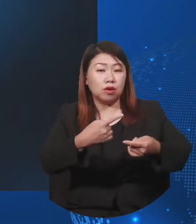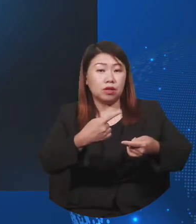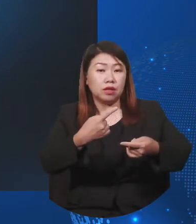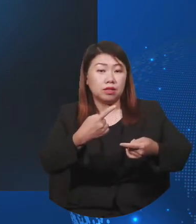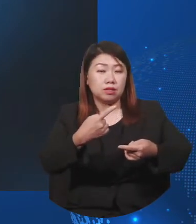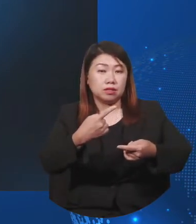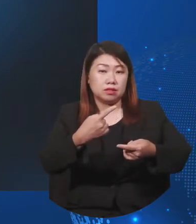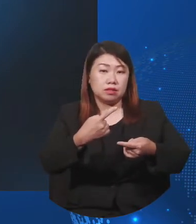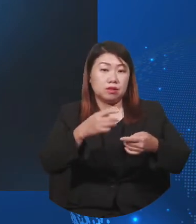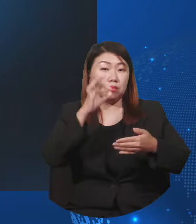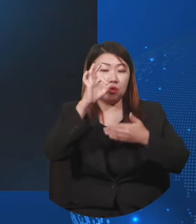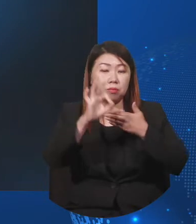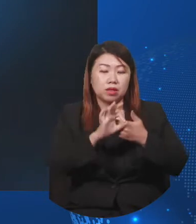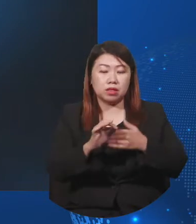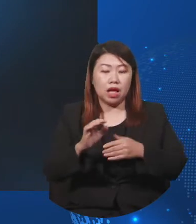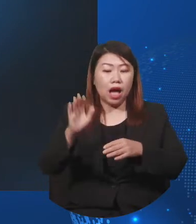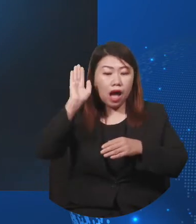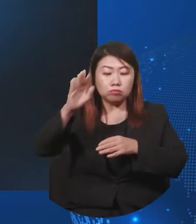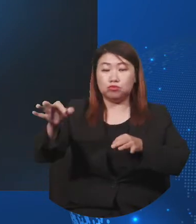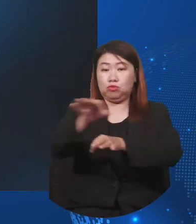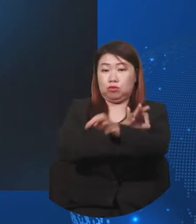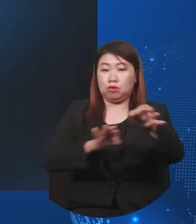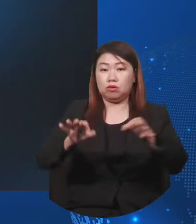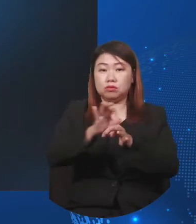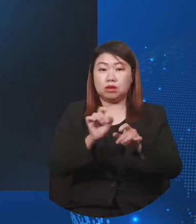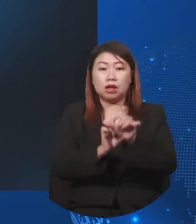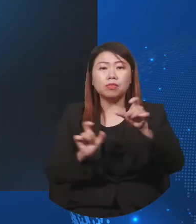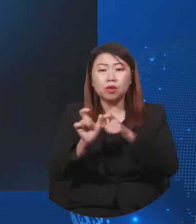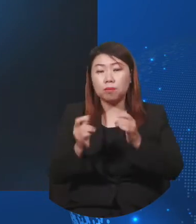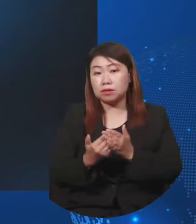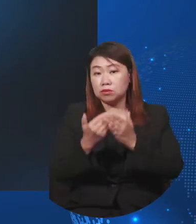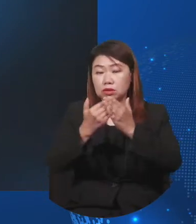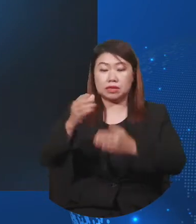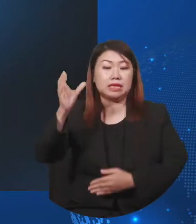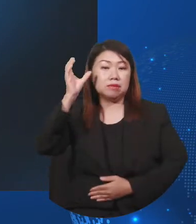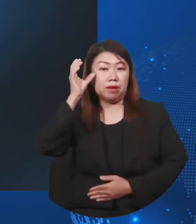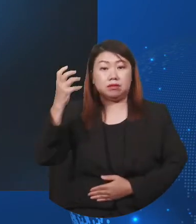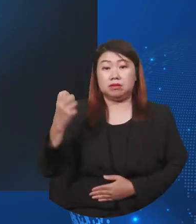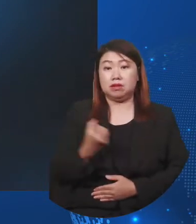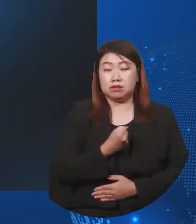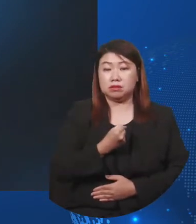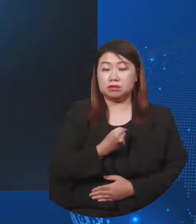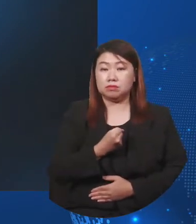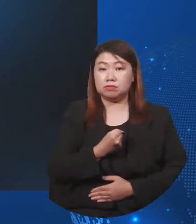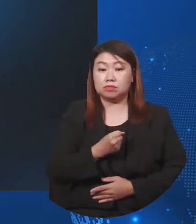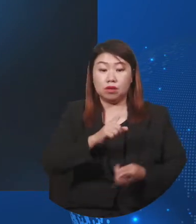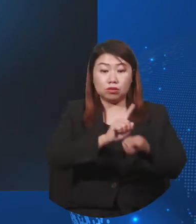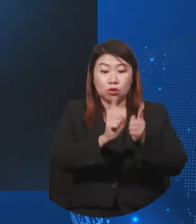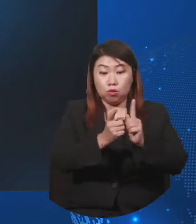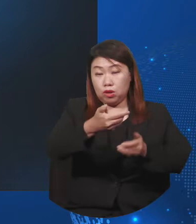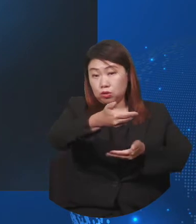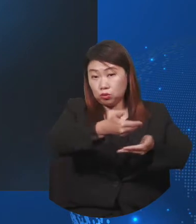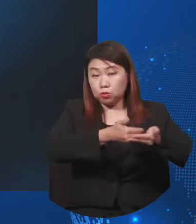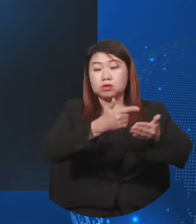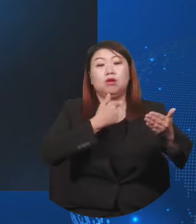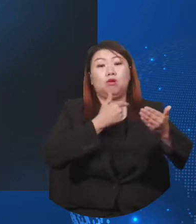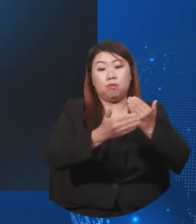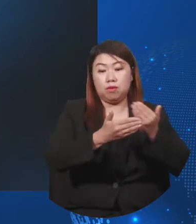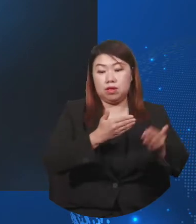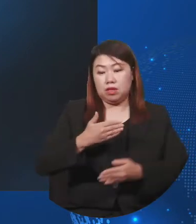the developing countries. Anchored on shared experience, proven solutions, and experimental